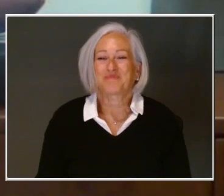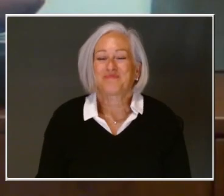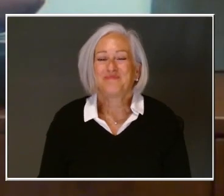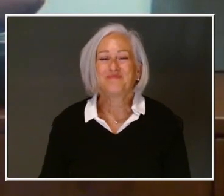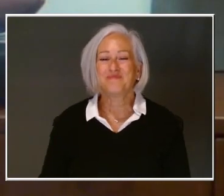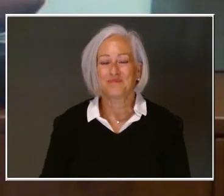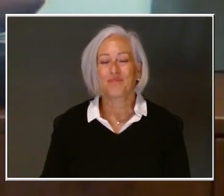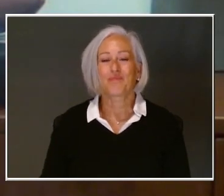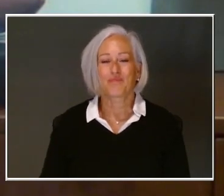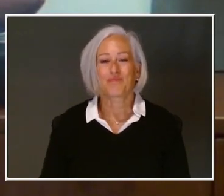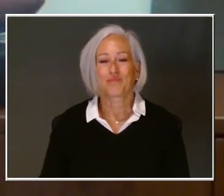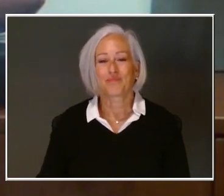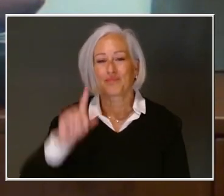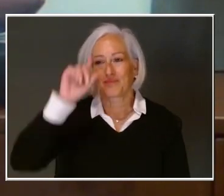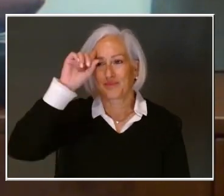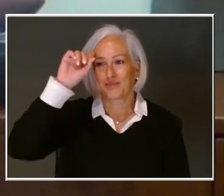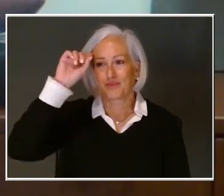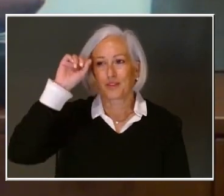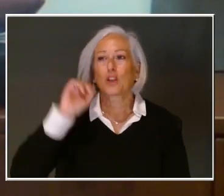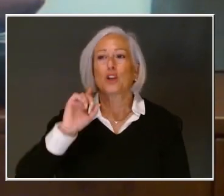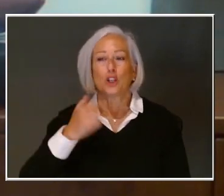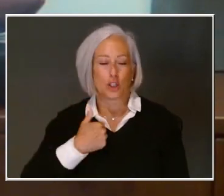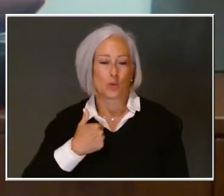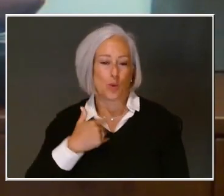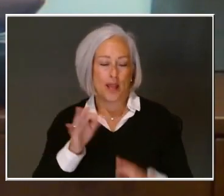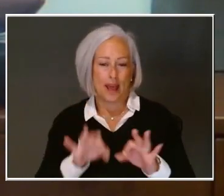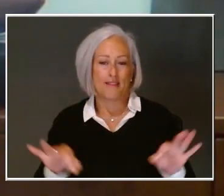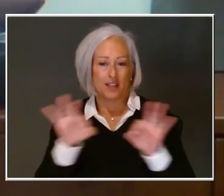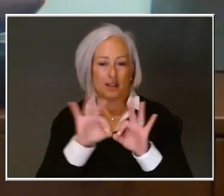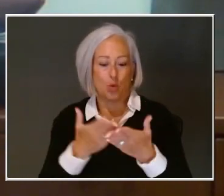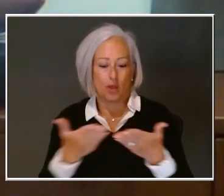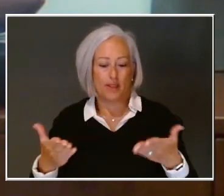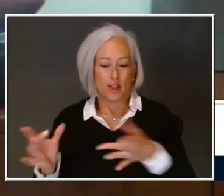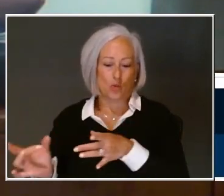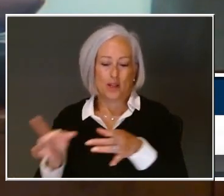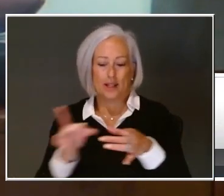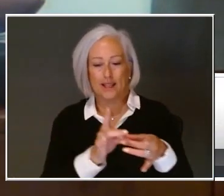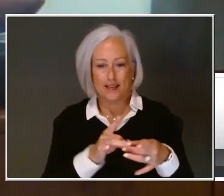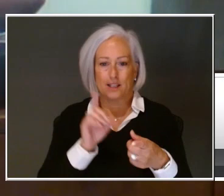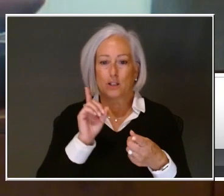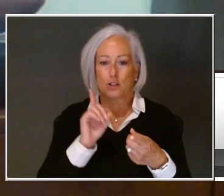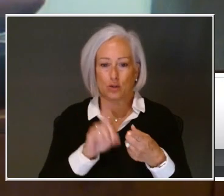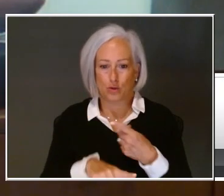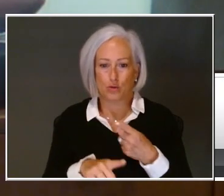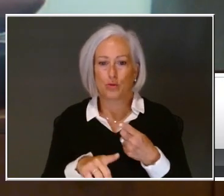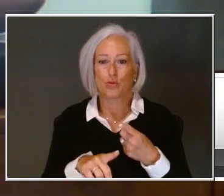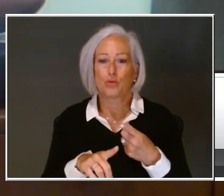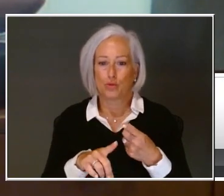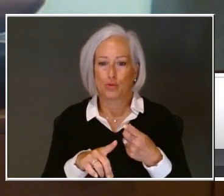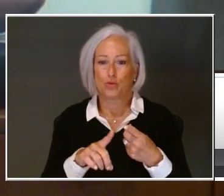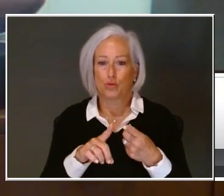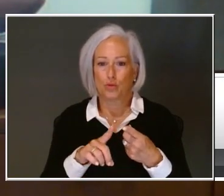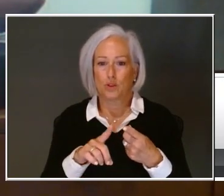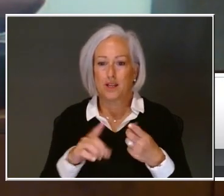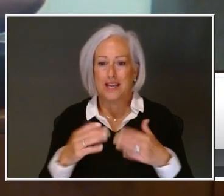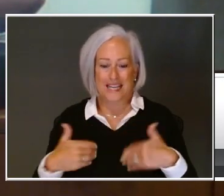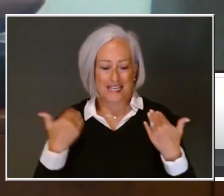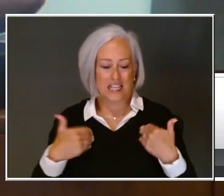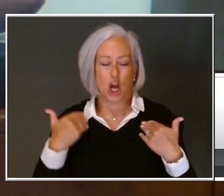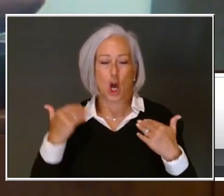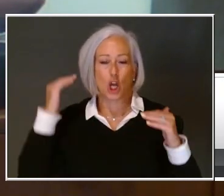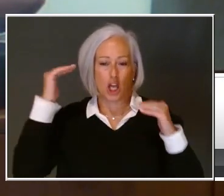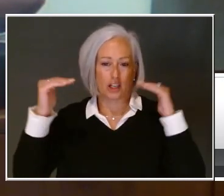there is an important component there when you're dealing with with young adults, and